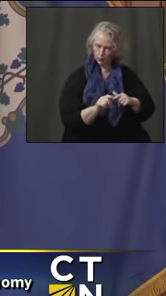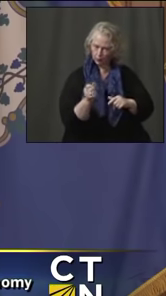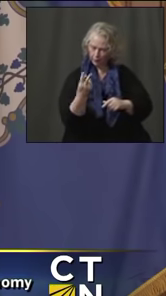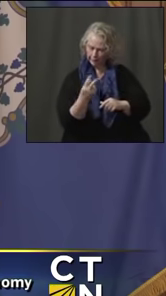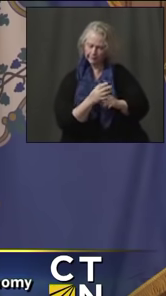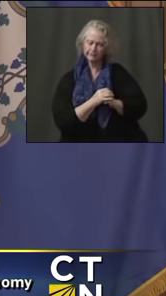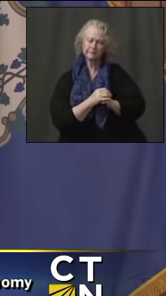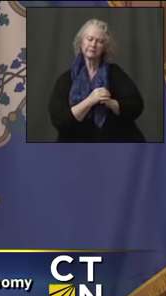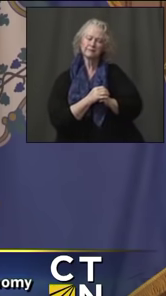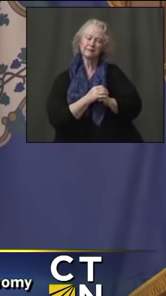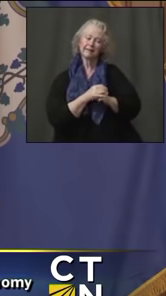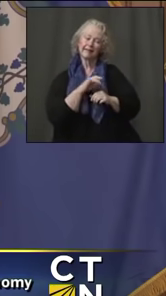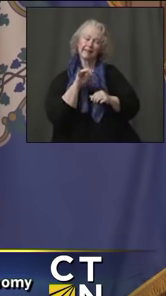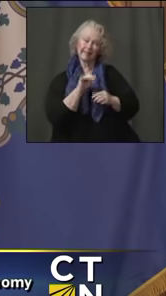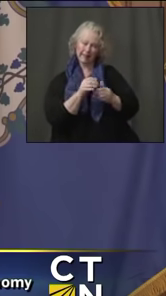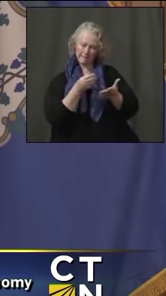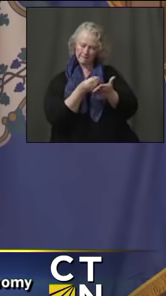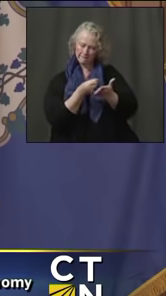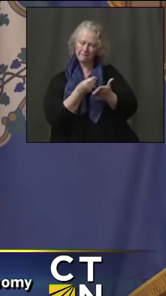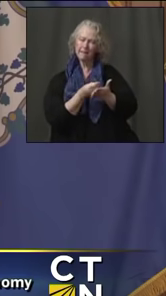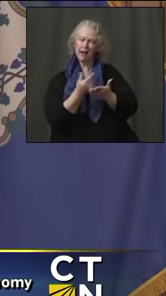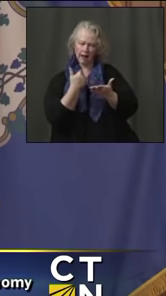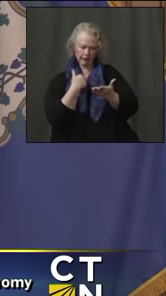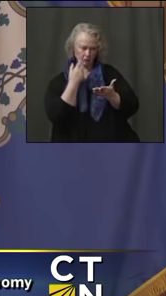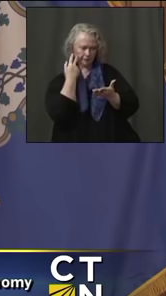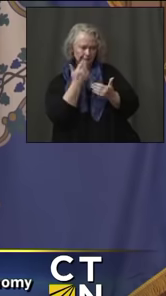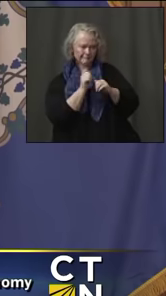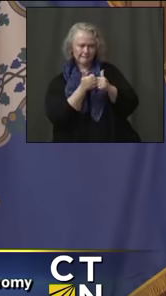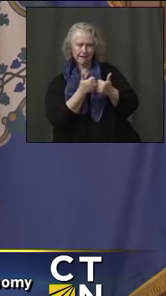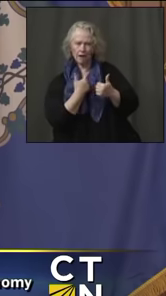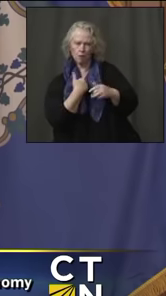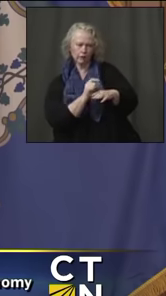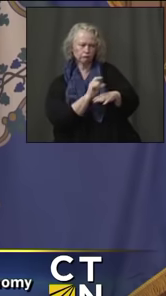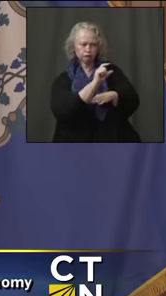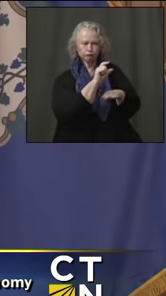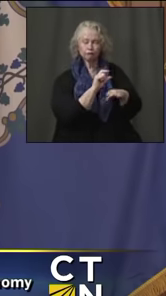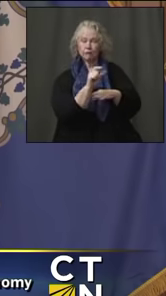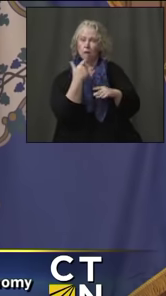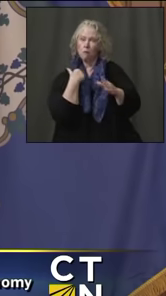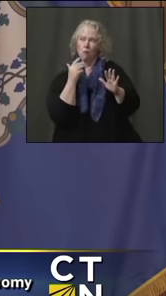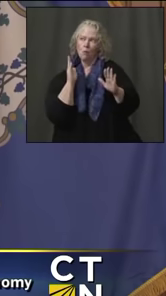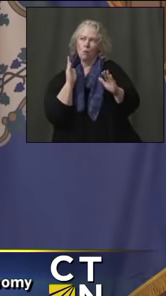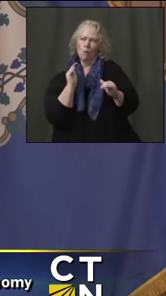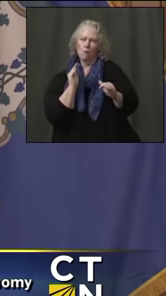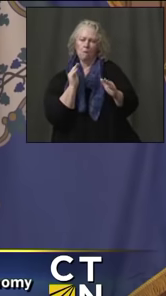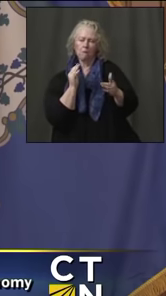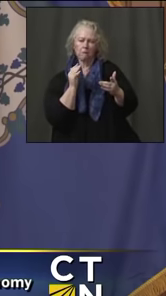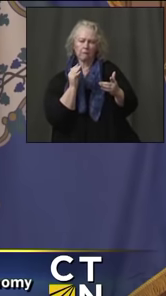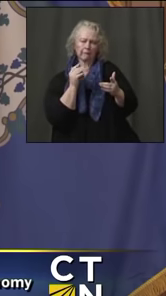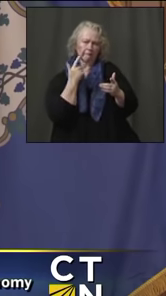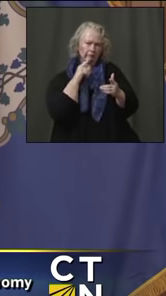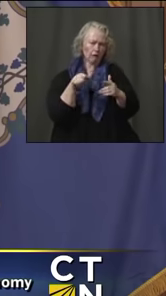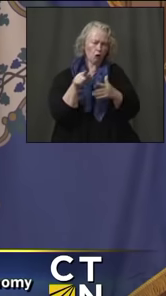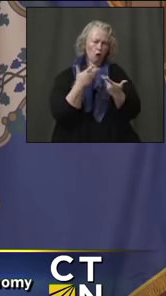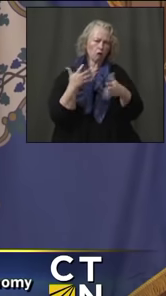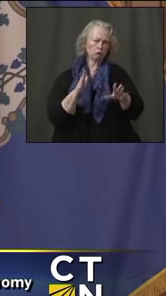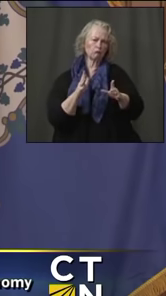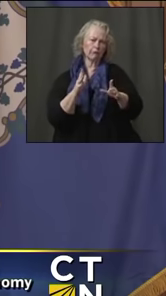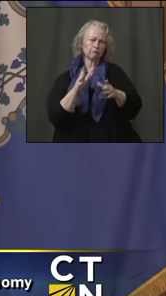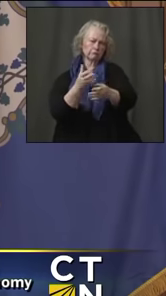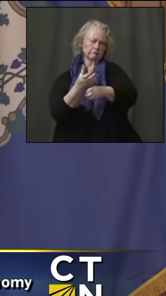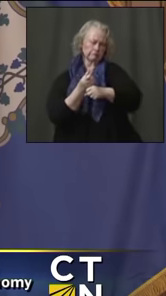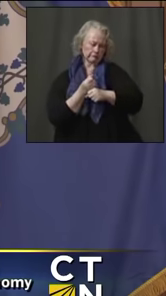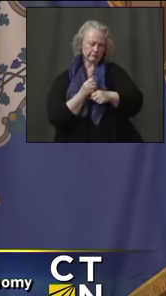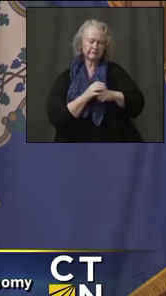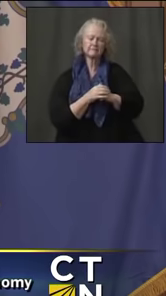education. And that money is being allocated right now, some of which I hope is already going to K through 12. And finally,